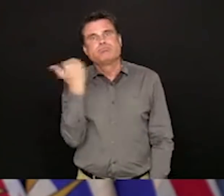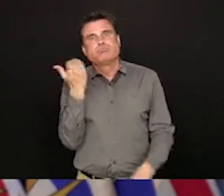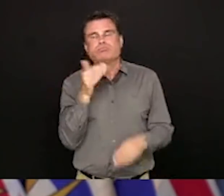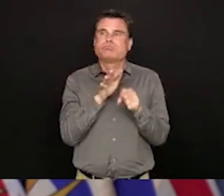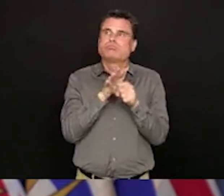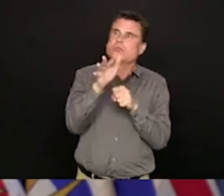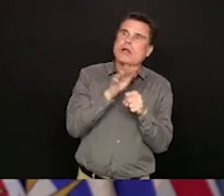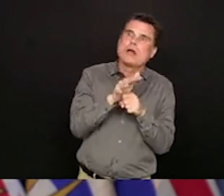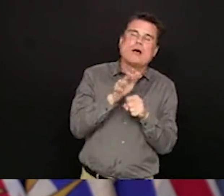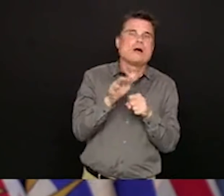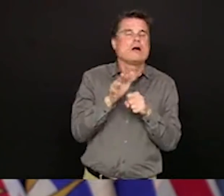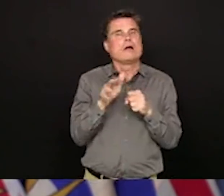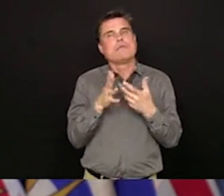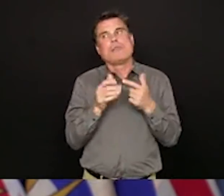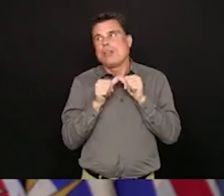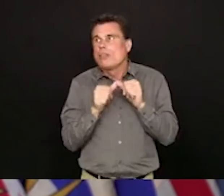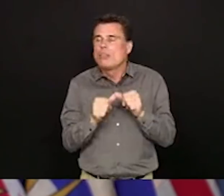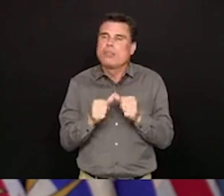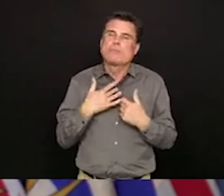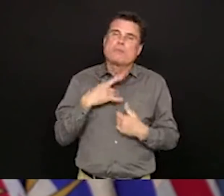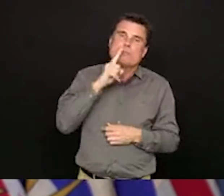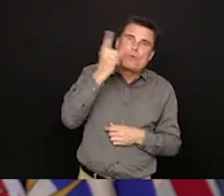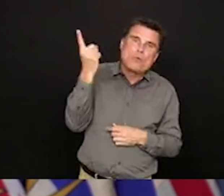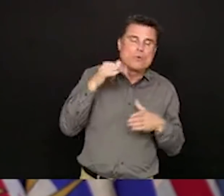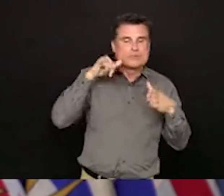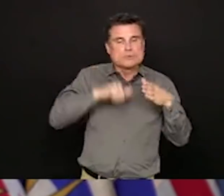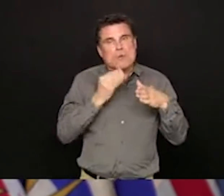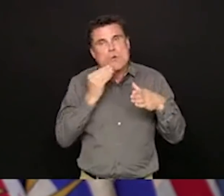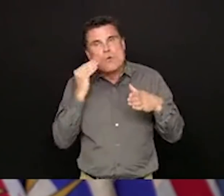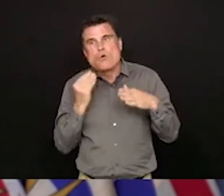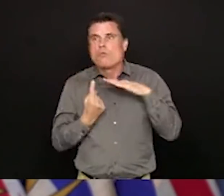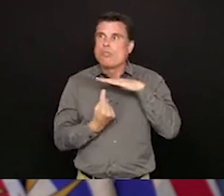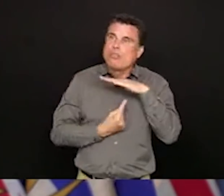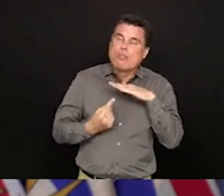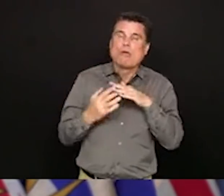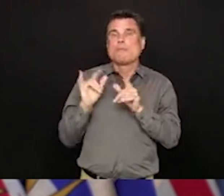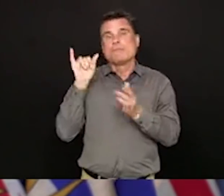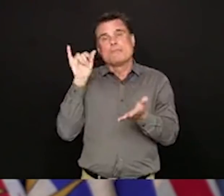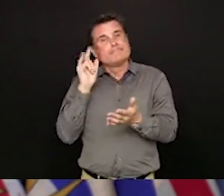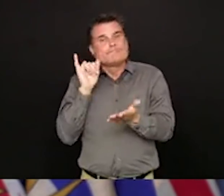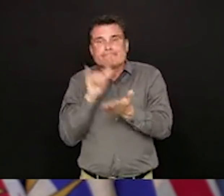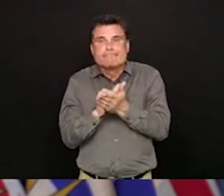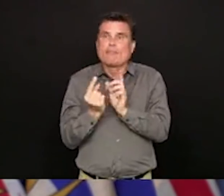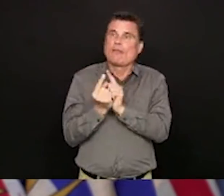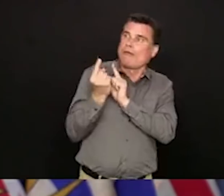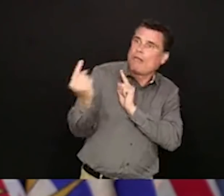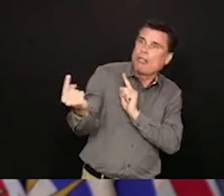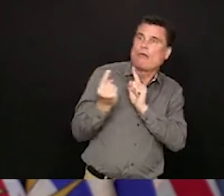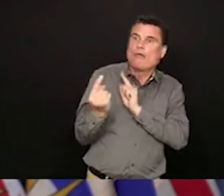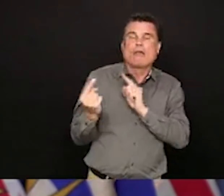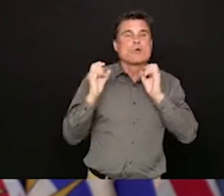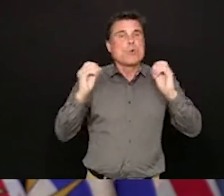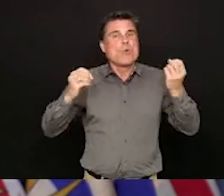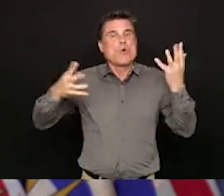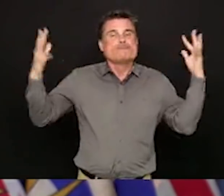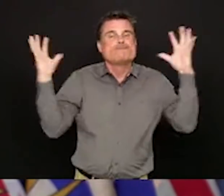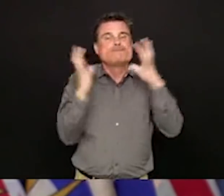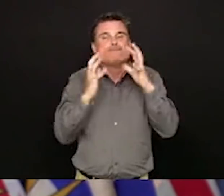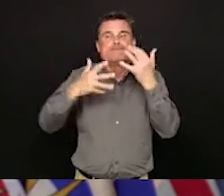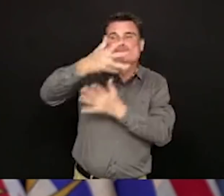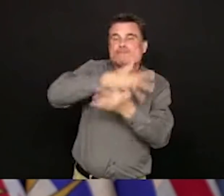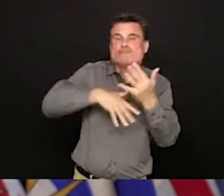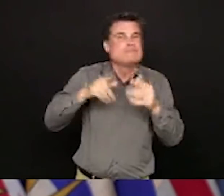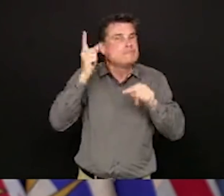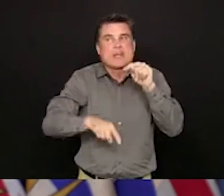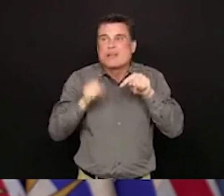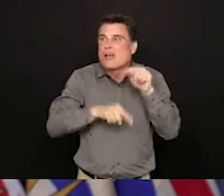connections and events that we are used to doing. But to ease restrictions, we need to have a decline in both the number of new